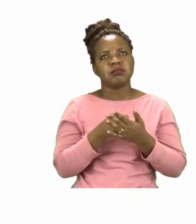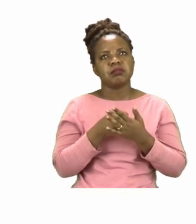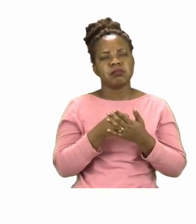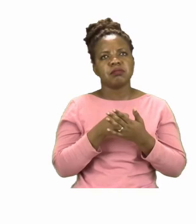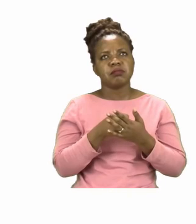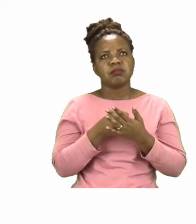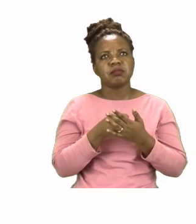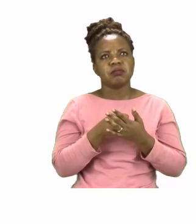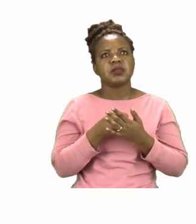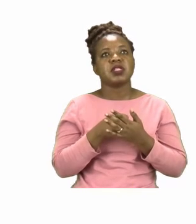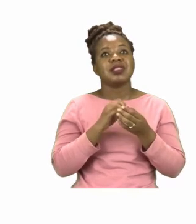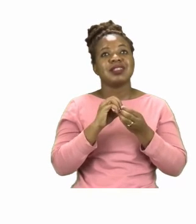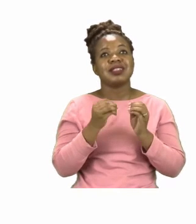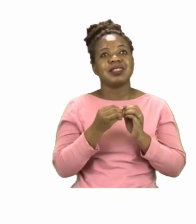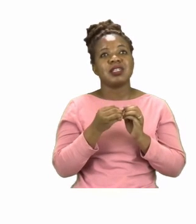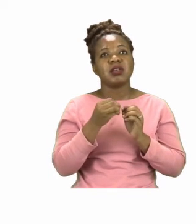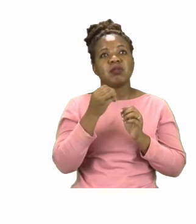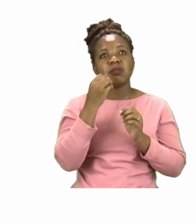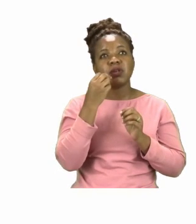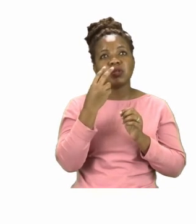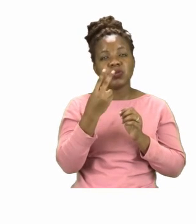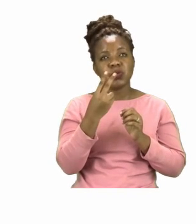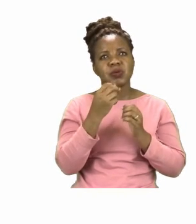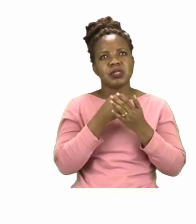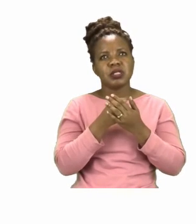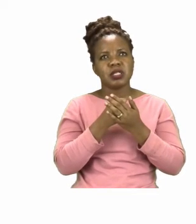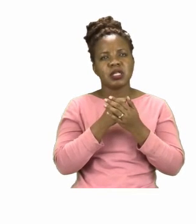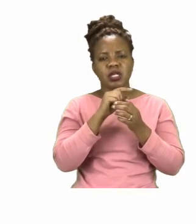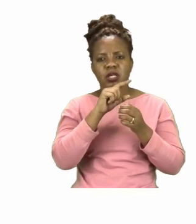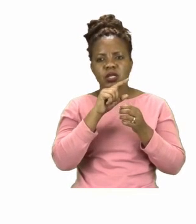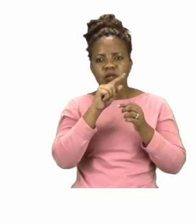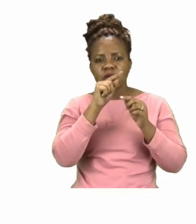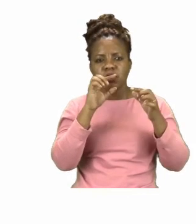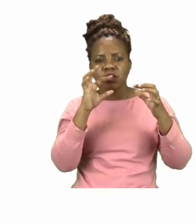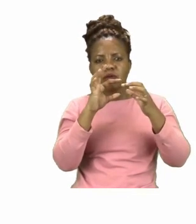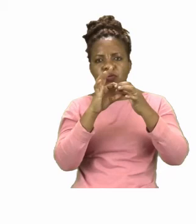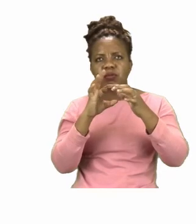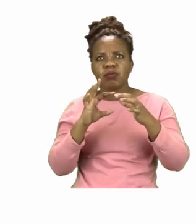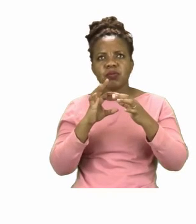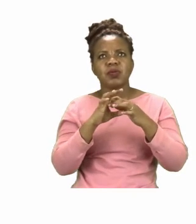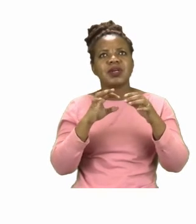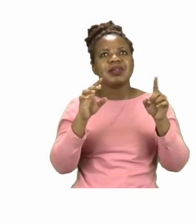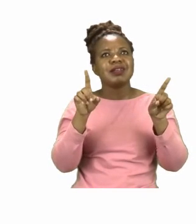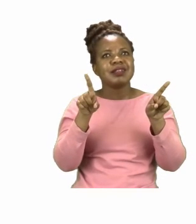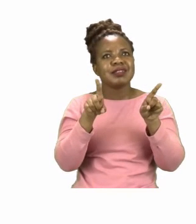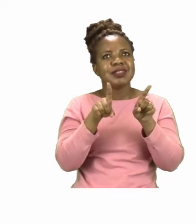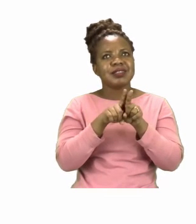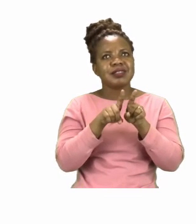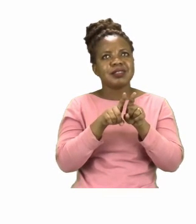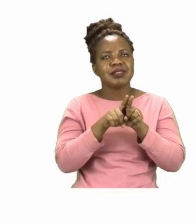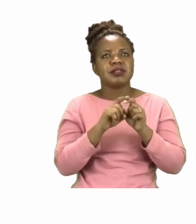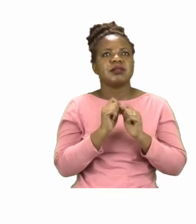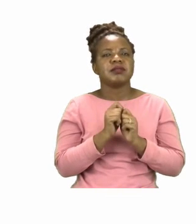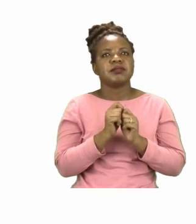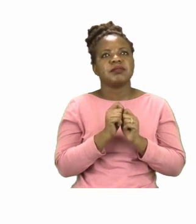match them very completely, as well as to fill in any missing information.